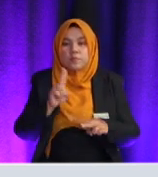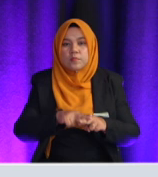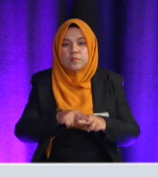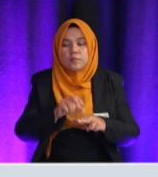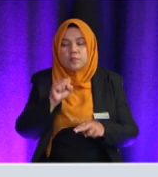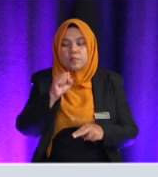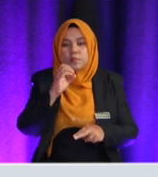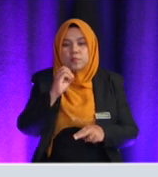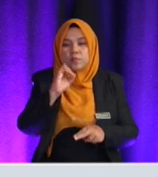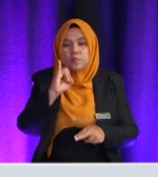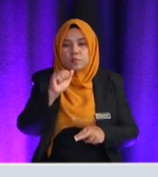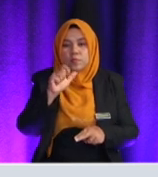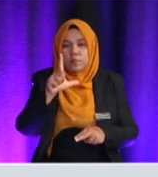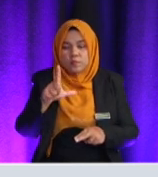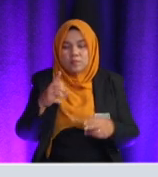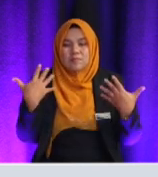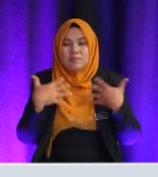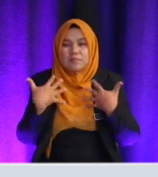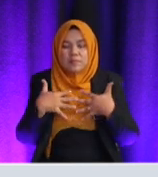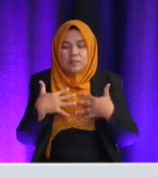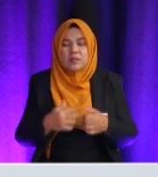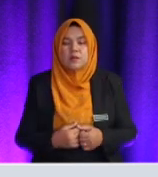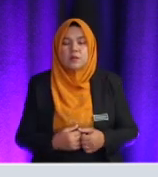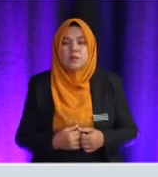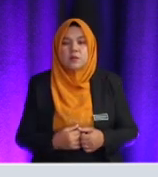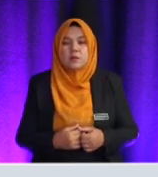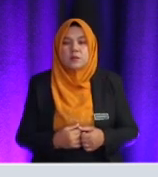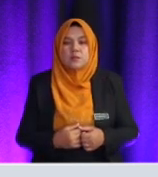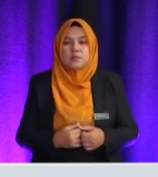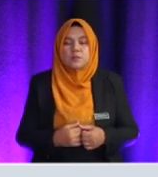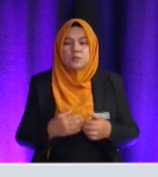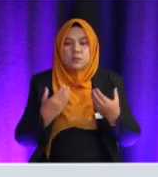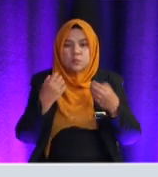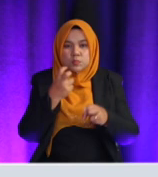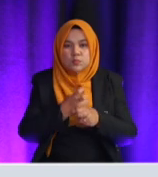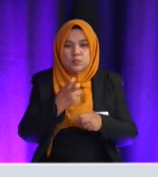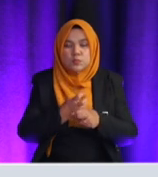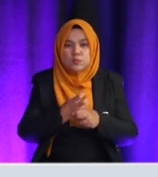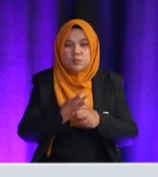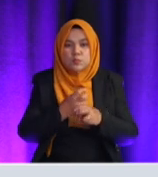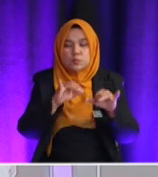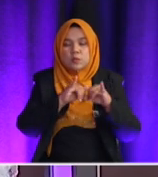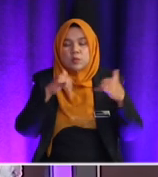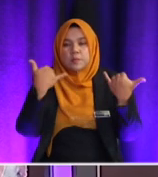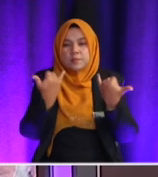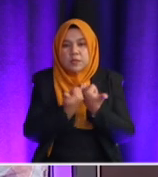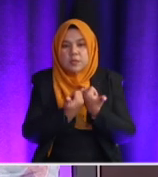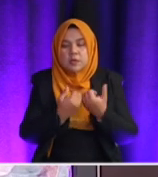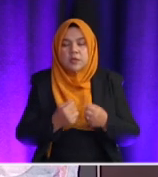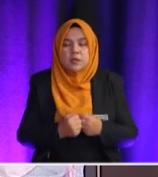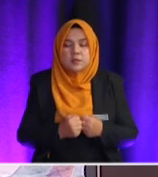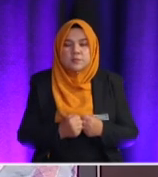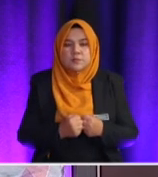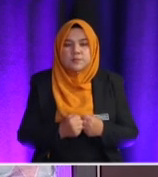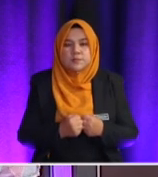So teenagers often have difficulties finding their place, particularly in society. Mm-hmm. So